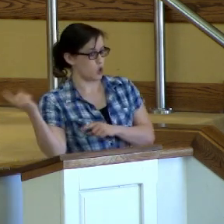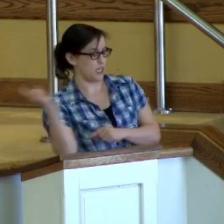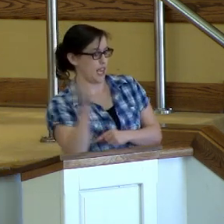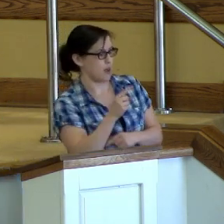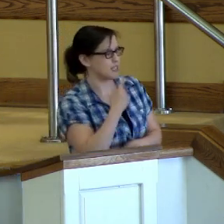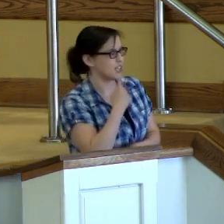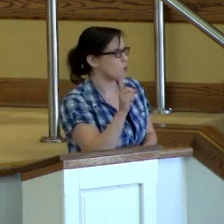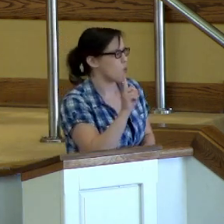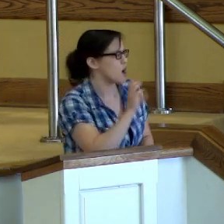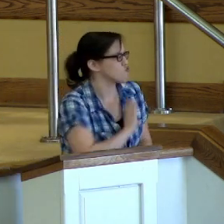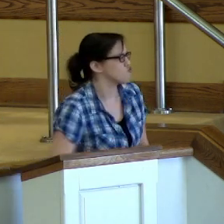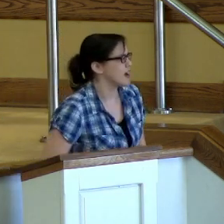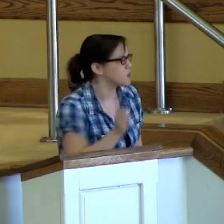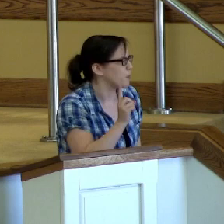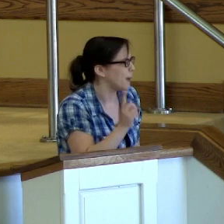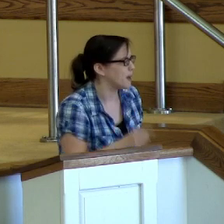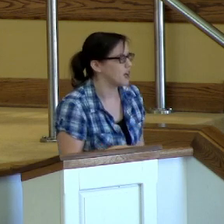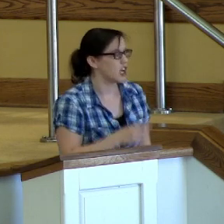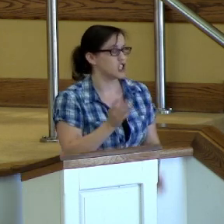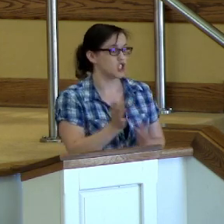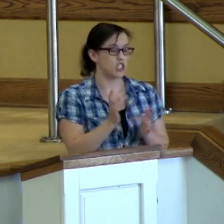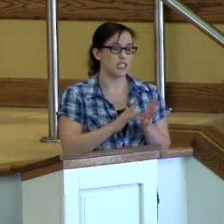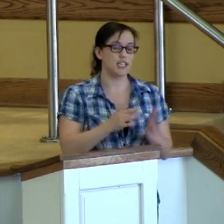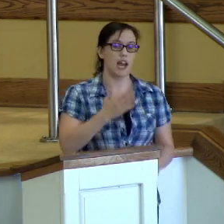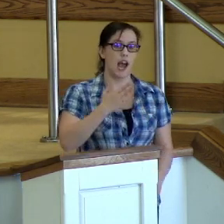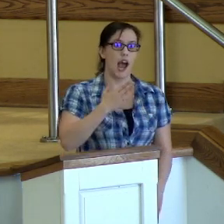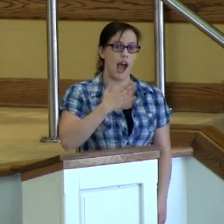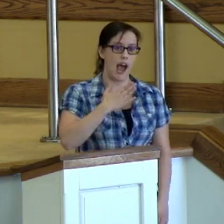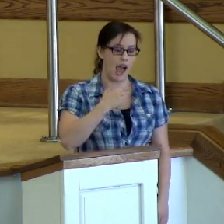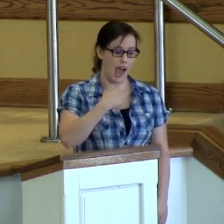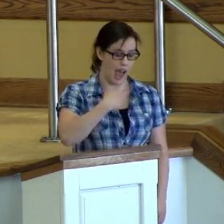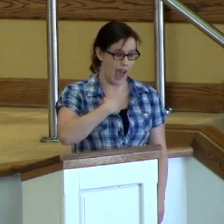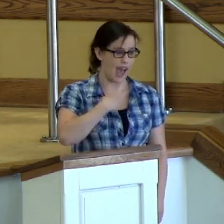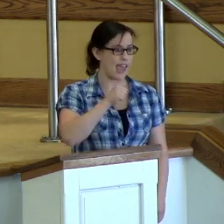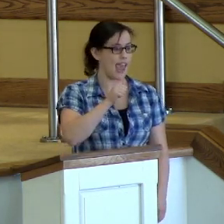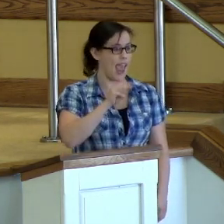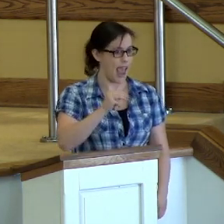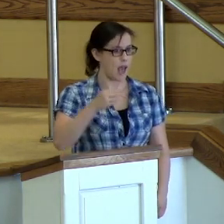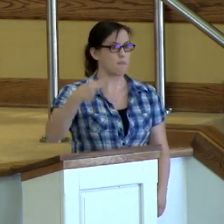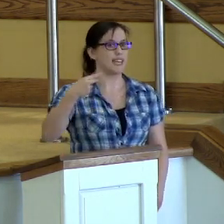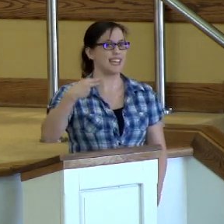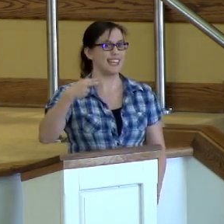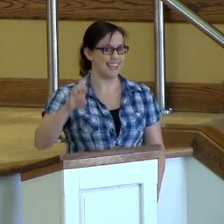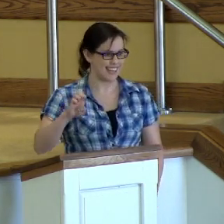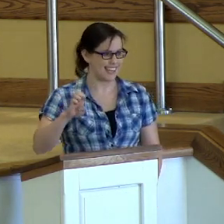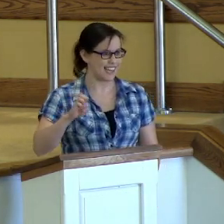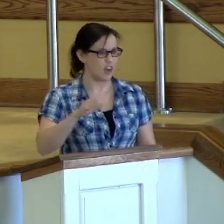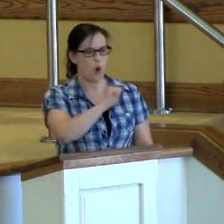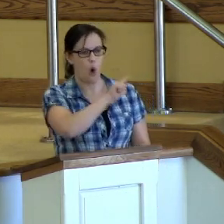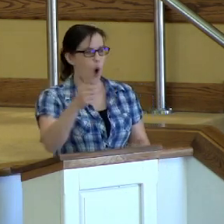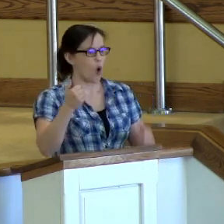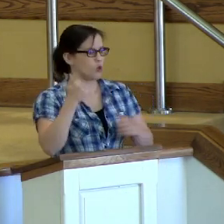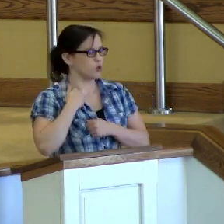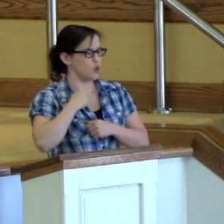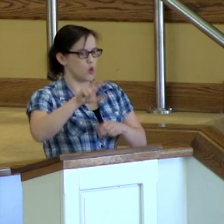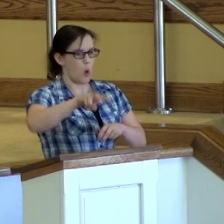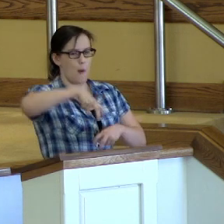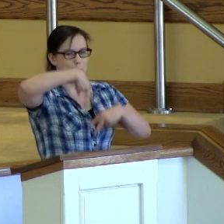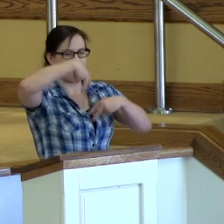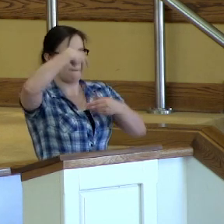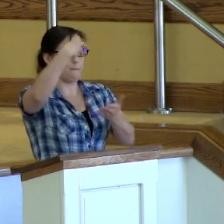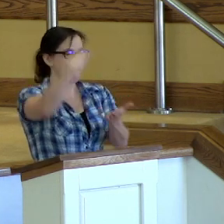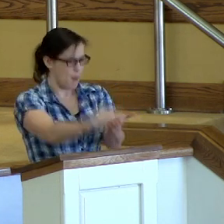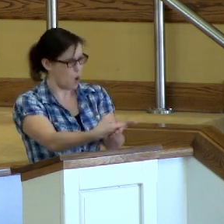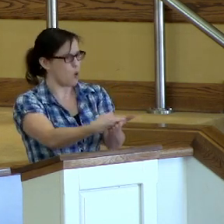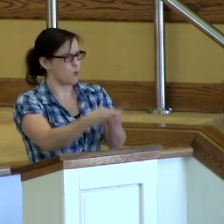And he says, I am he. And they fell backwards to the ground. That's the power of God. God can do